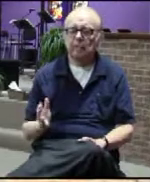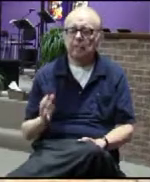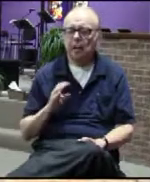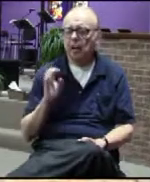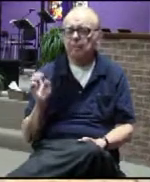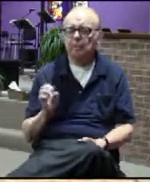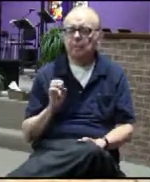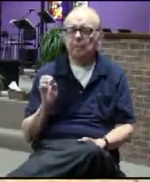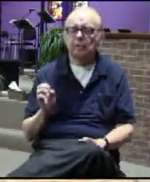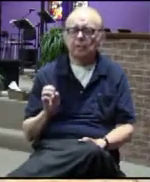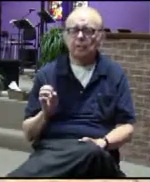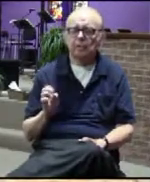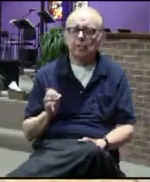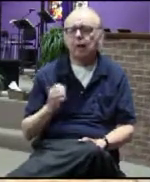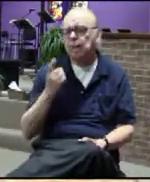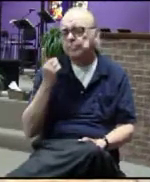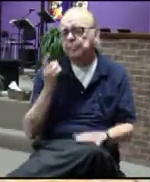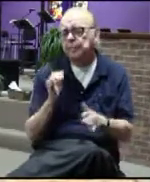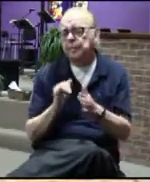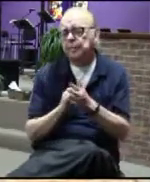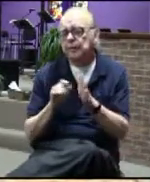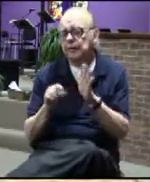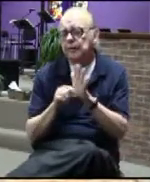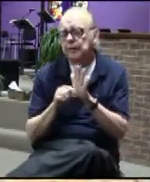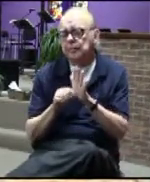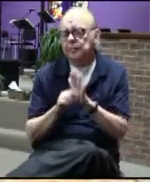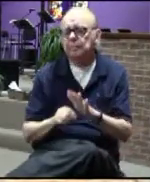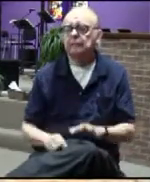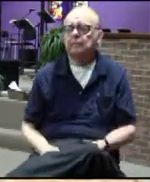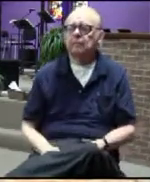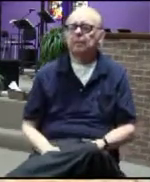Ever. Understood. What it means.